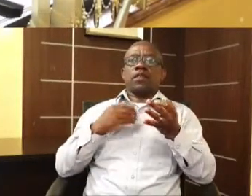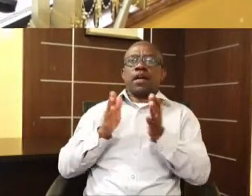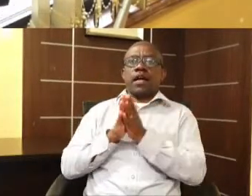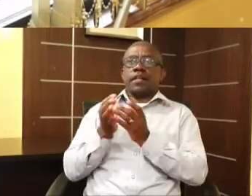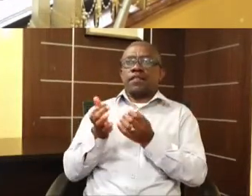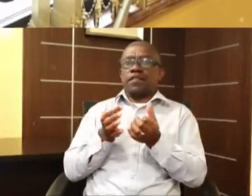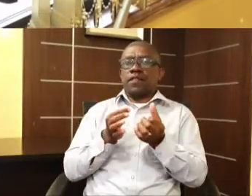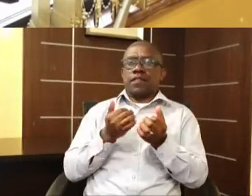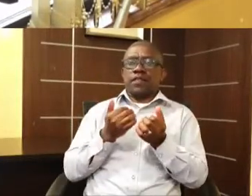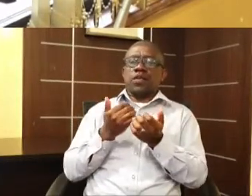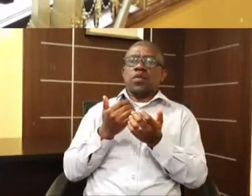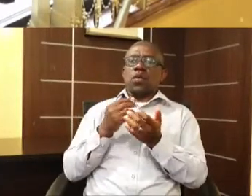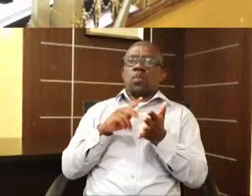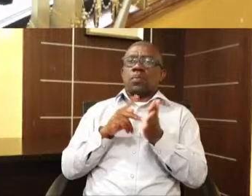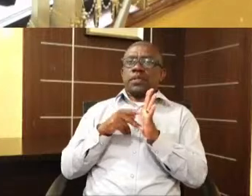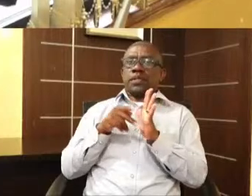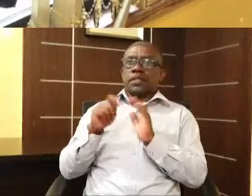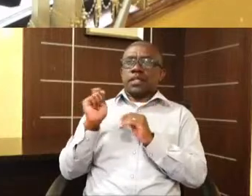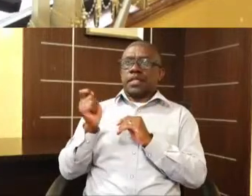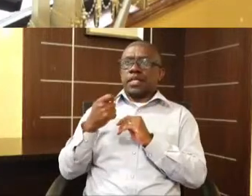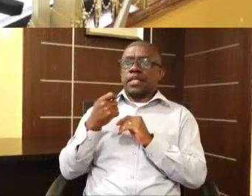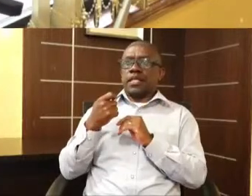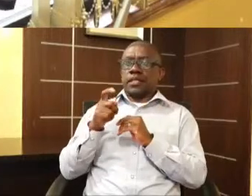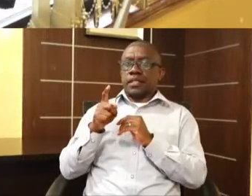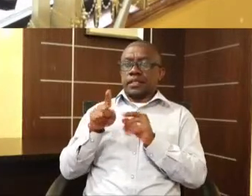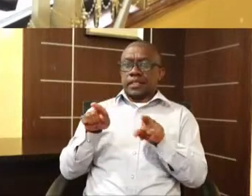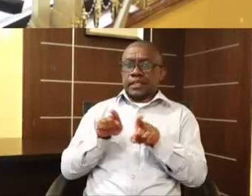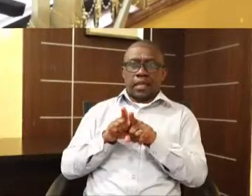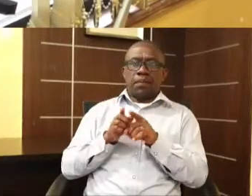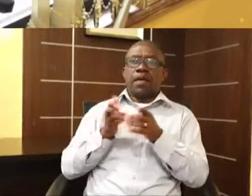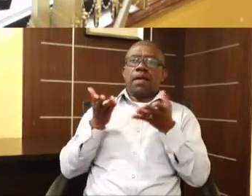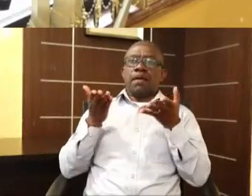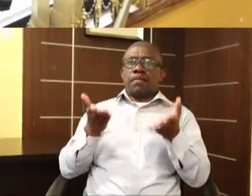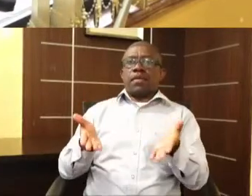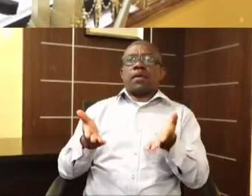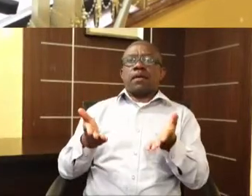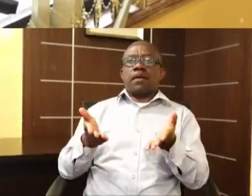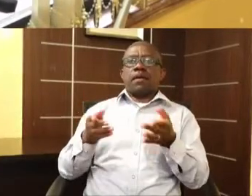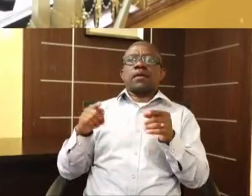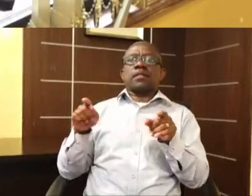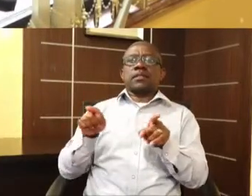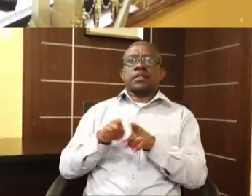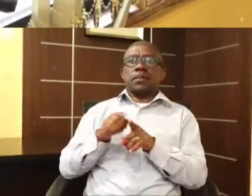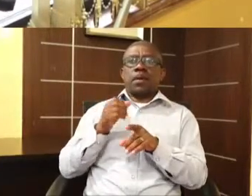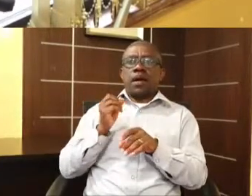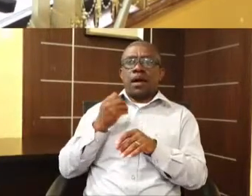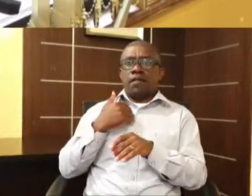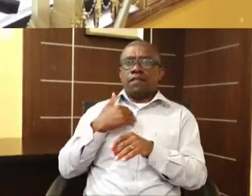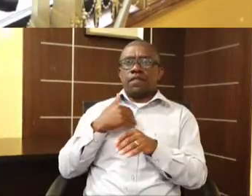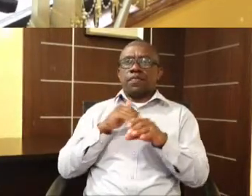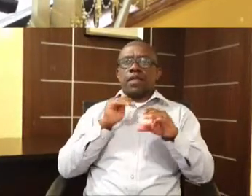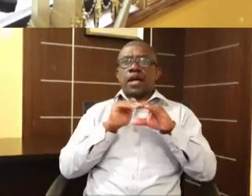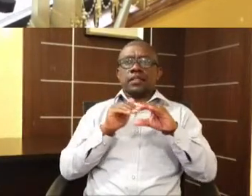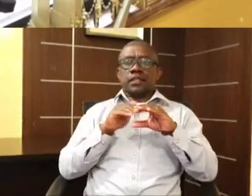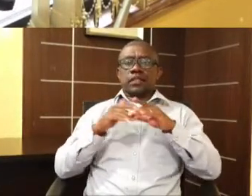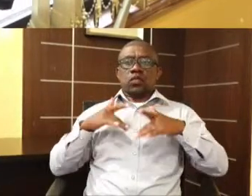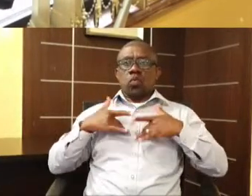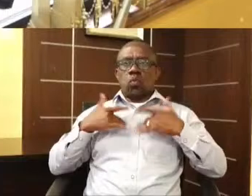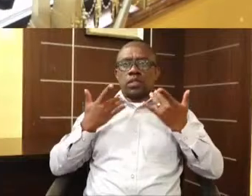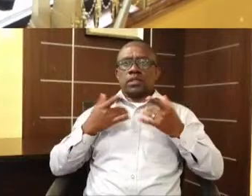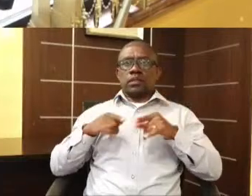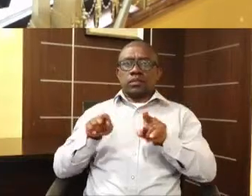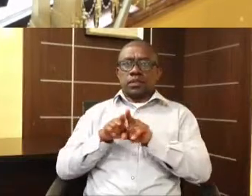Kenya. It is available all over the country. Like if you have access to WhatsApp, we